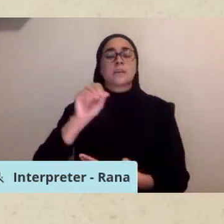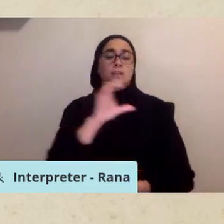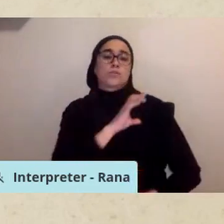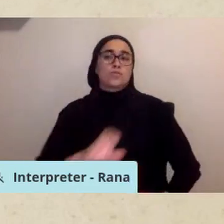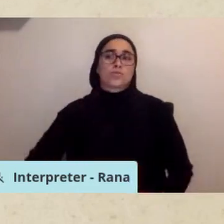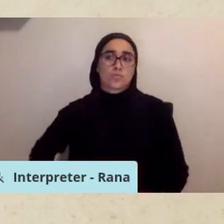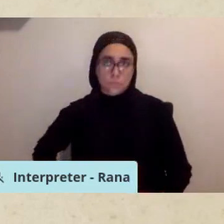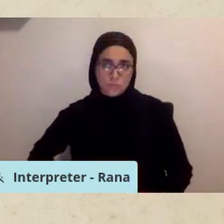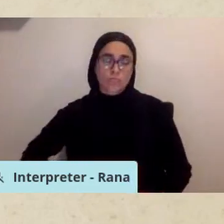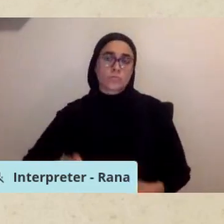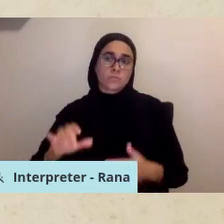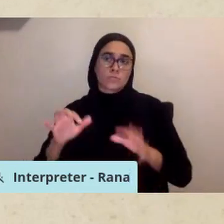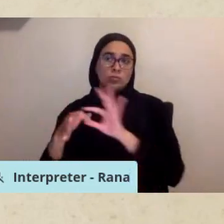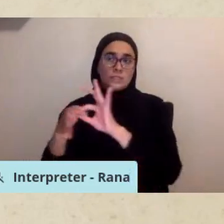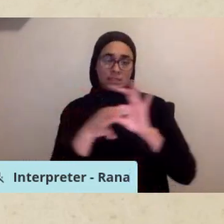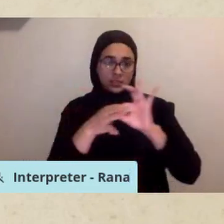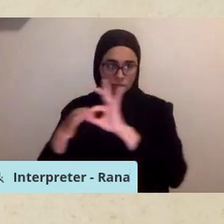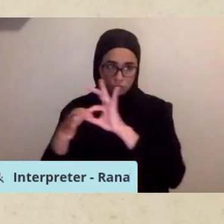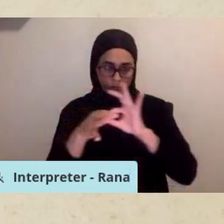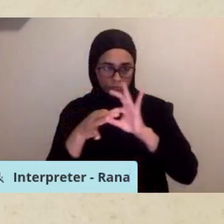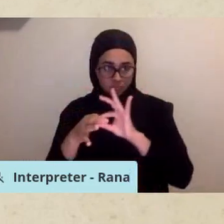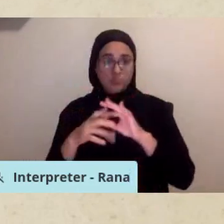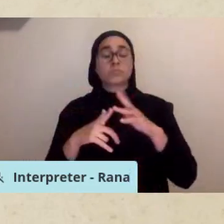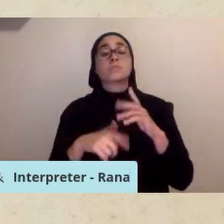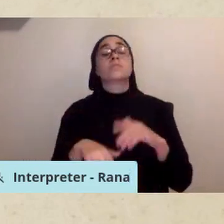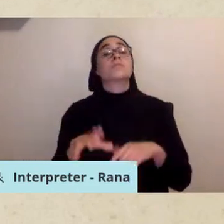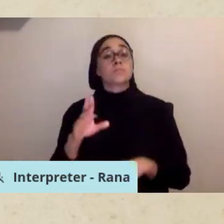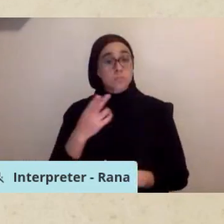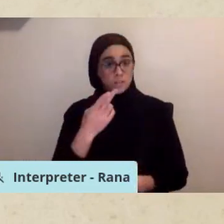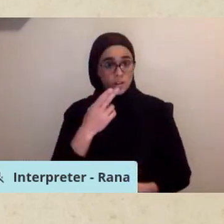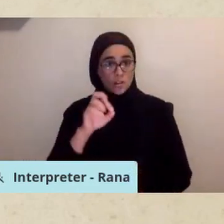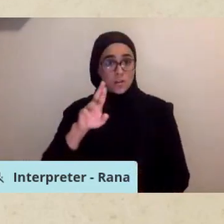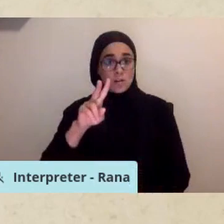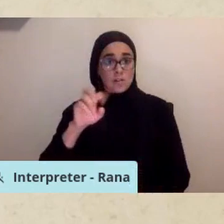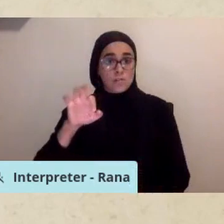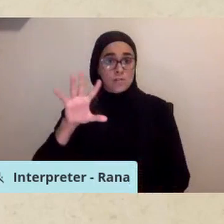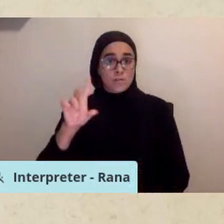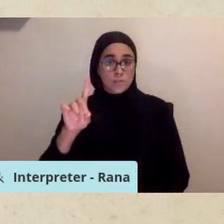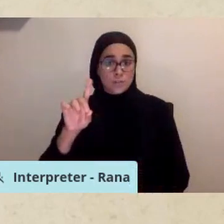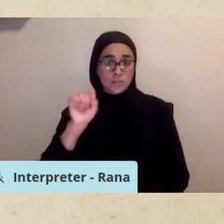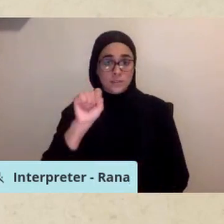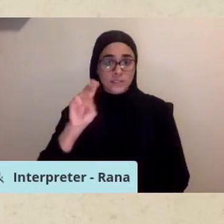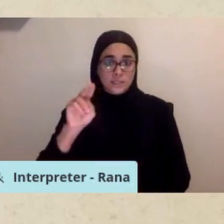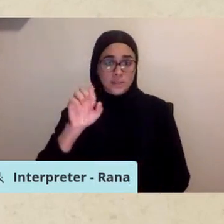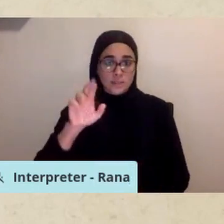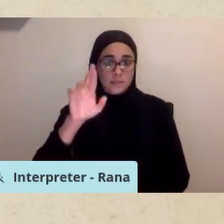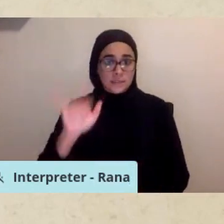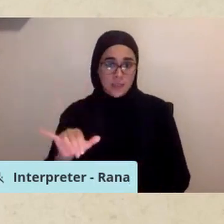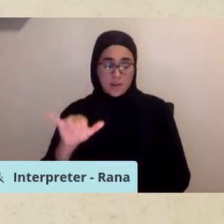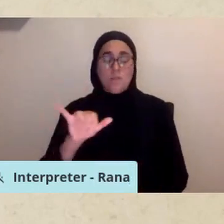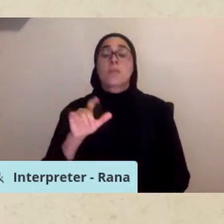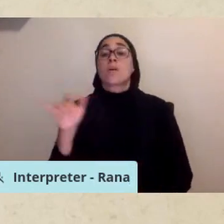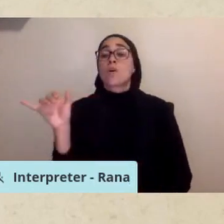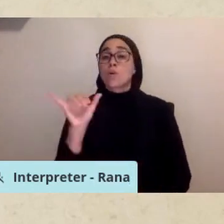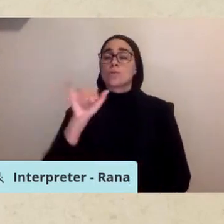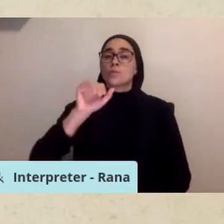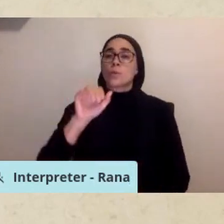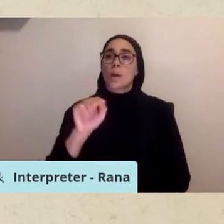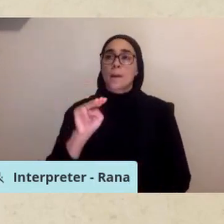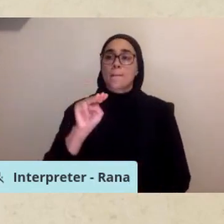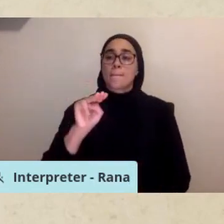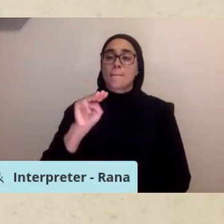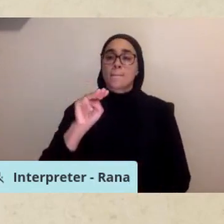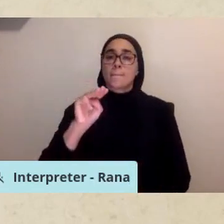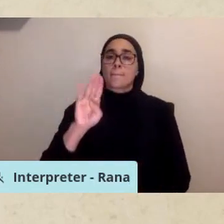certificate in Islamic chaplaincy, both from Hartford Seminary in Connecticut, and also an MBA from Assumption University